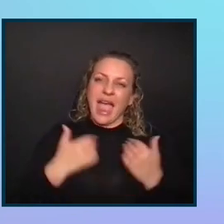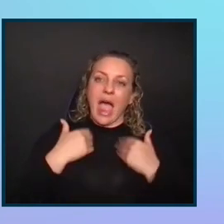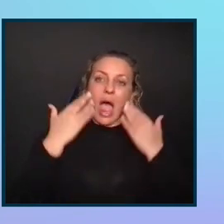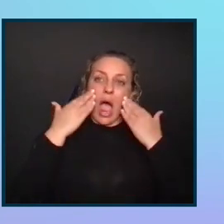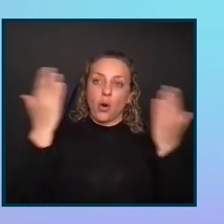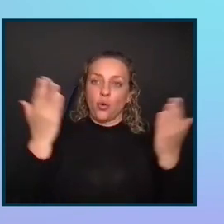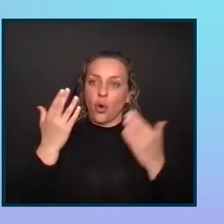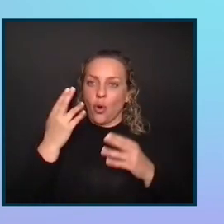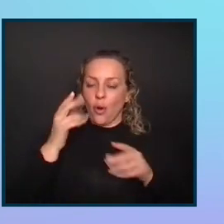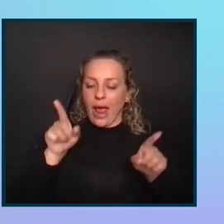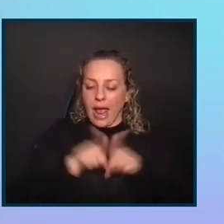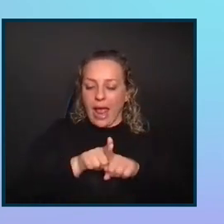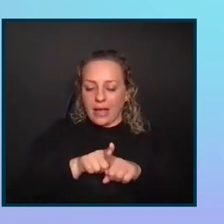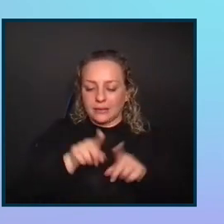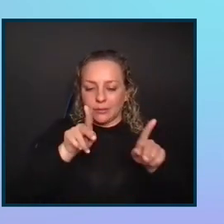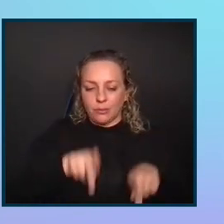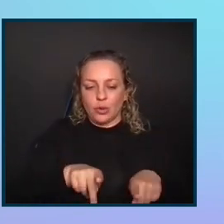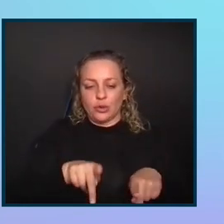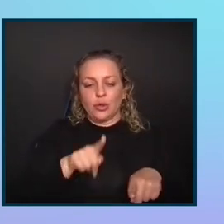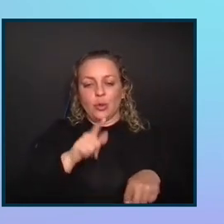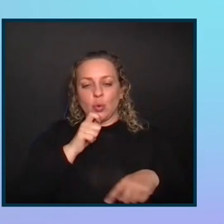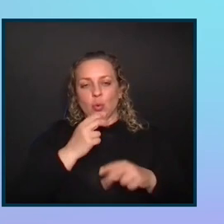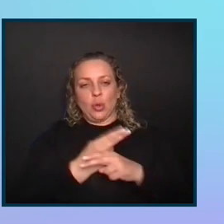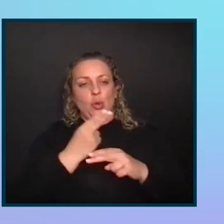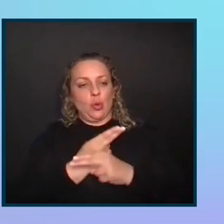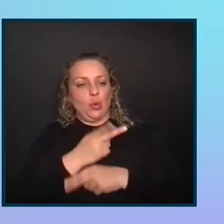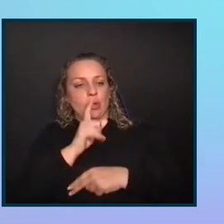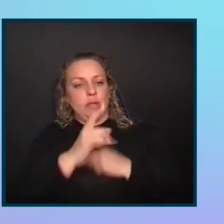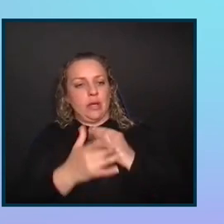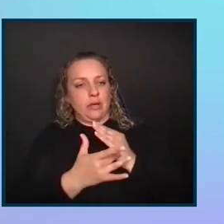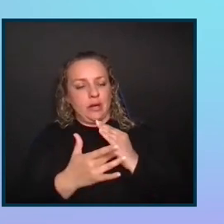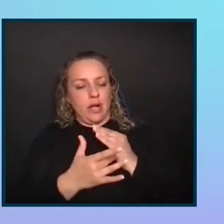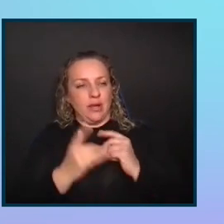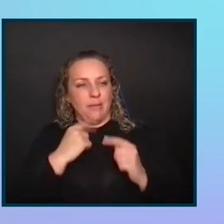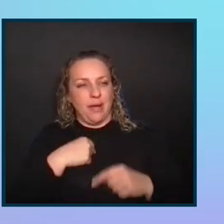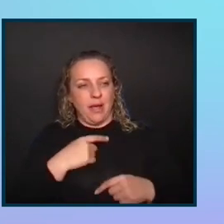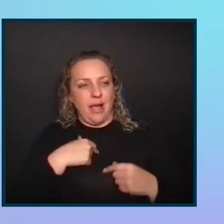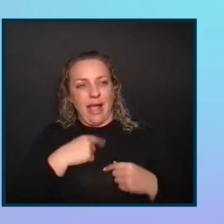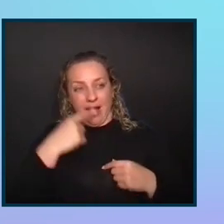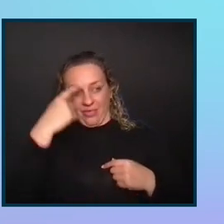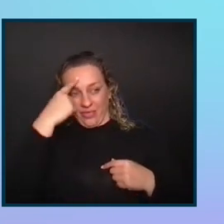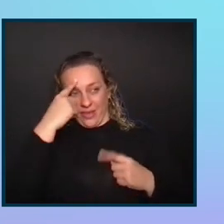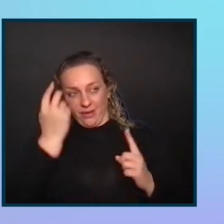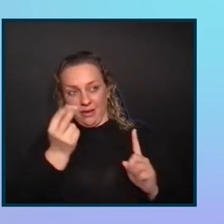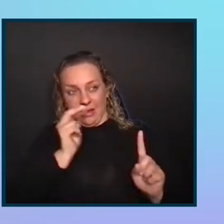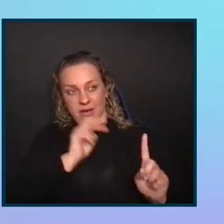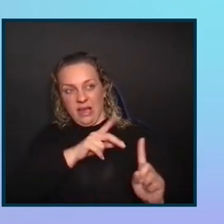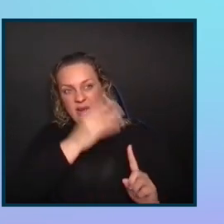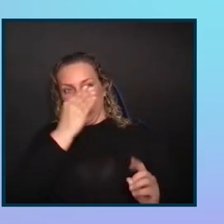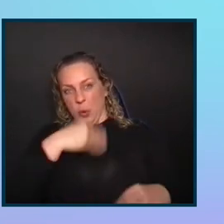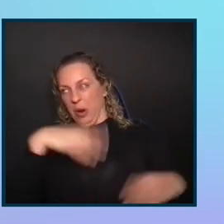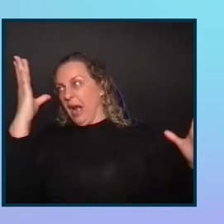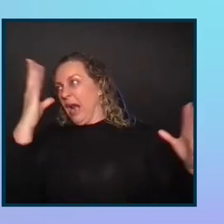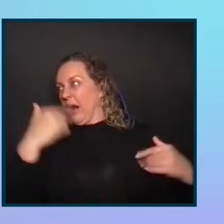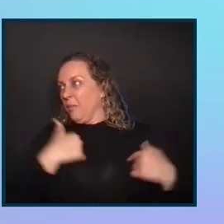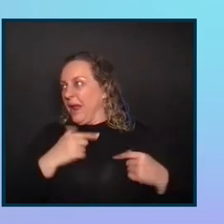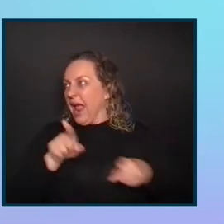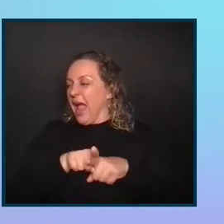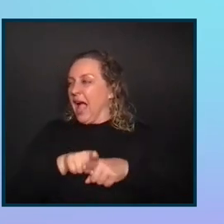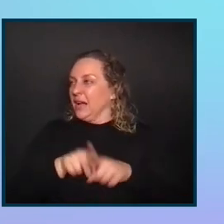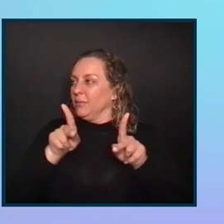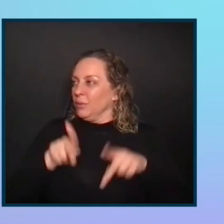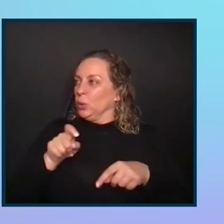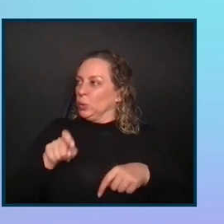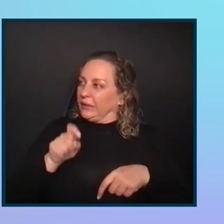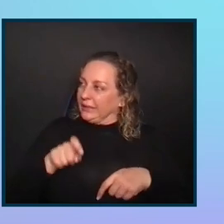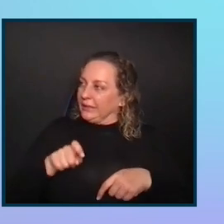know that as a user, but I don't want to think that the company is just not caring about me. It doesn't care about me as a user. And it's decided